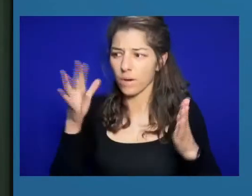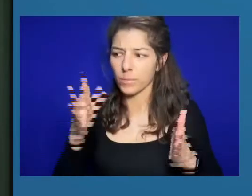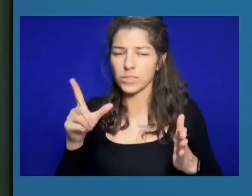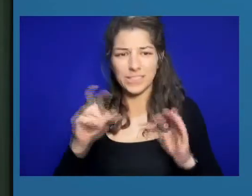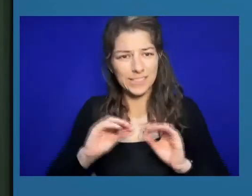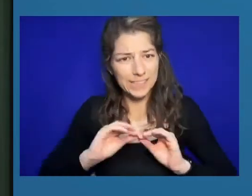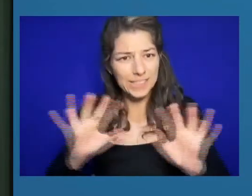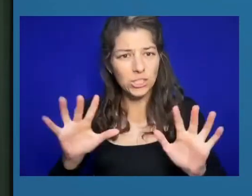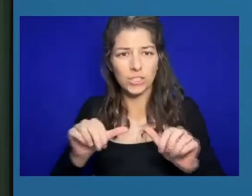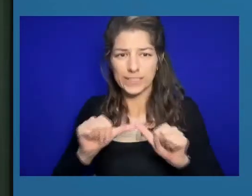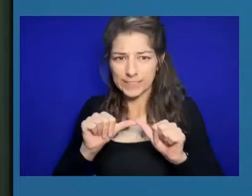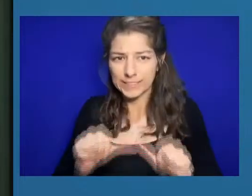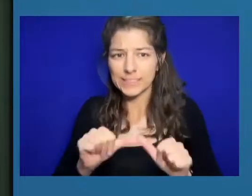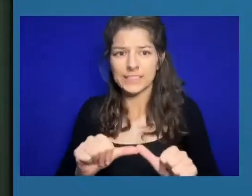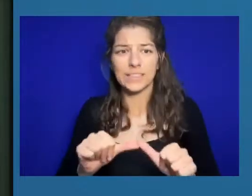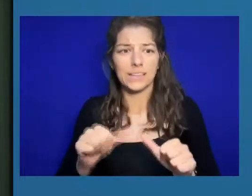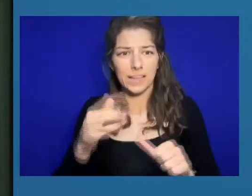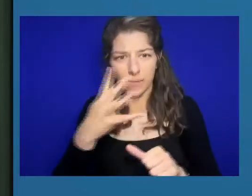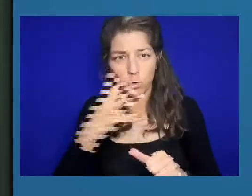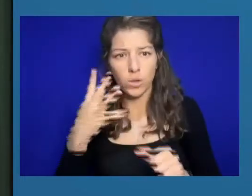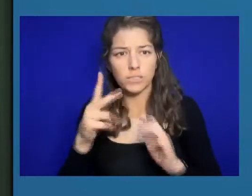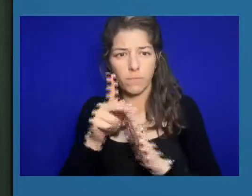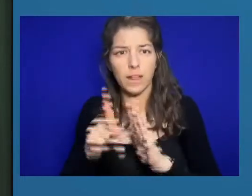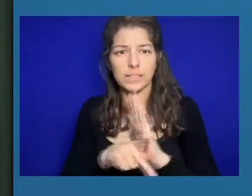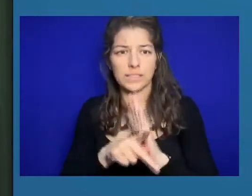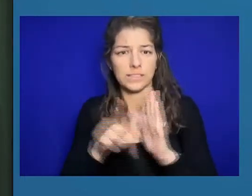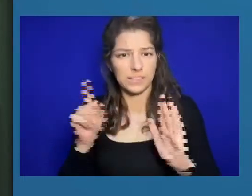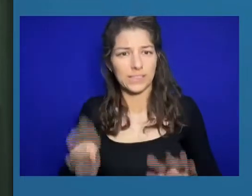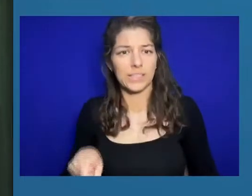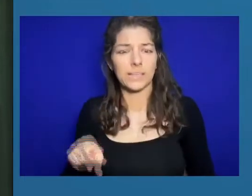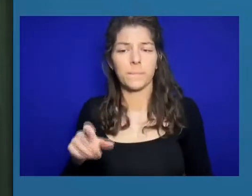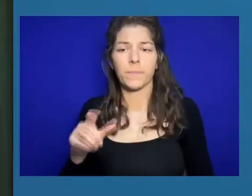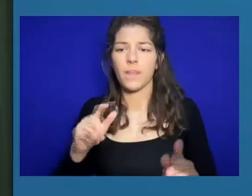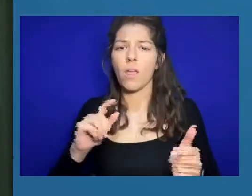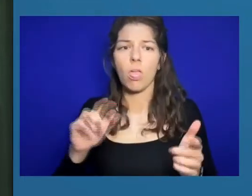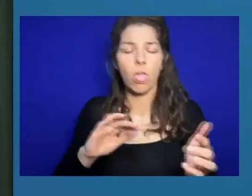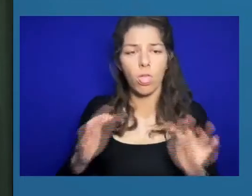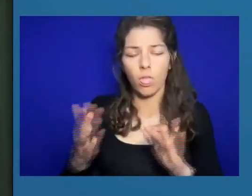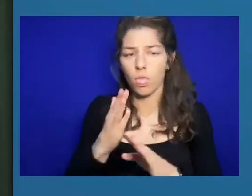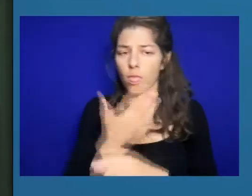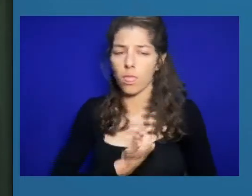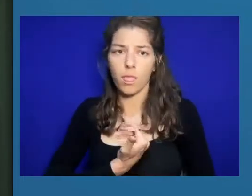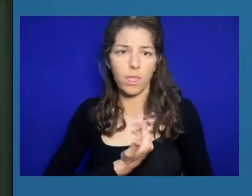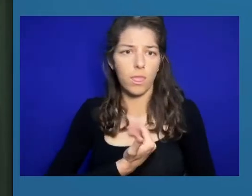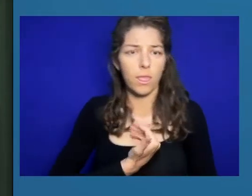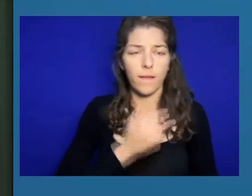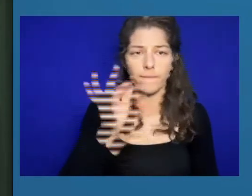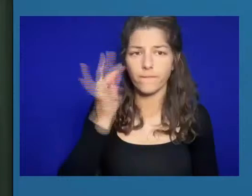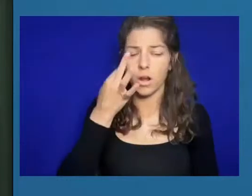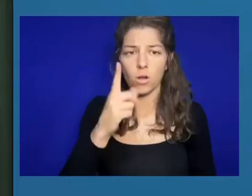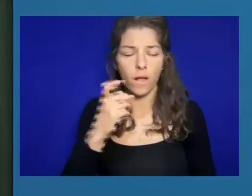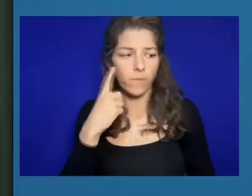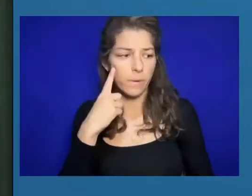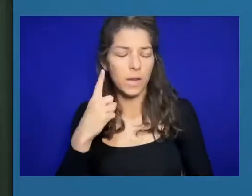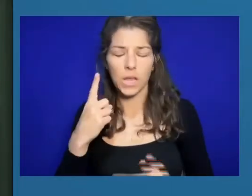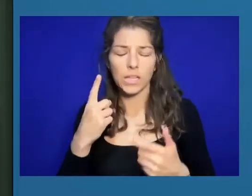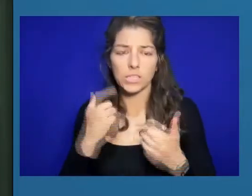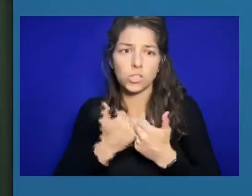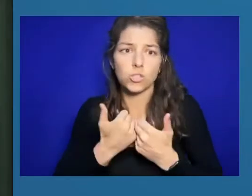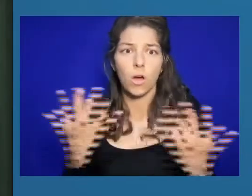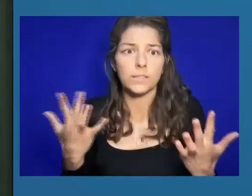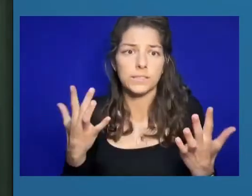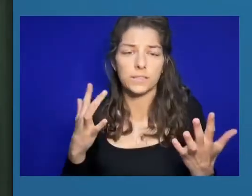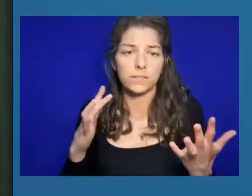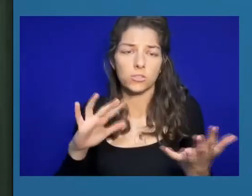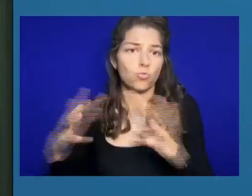consistent, comprehensive immigration policies. The back and forth from the federal government is exhausting and disruptive. One